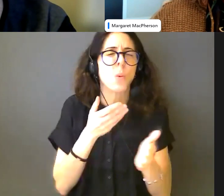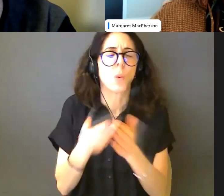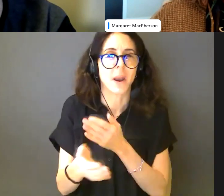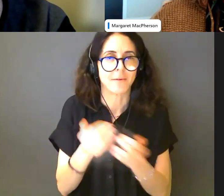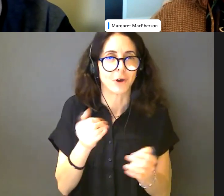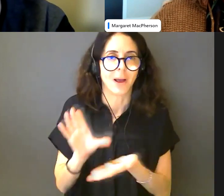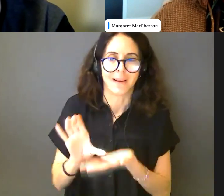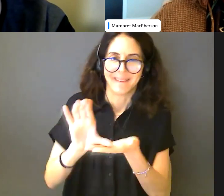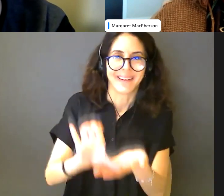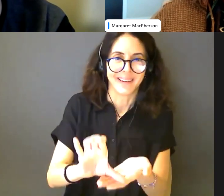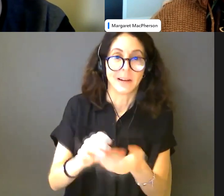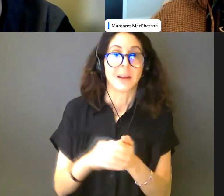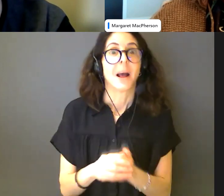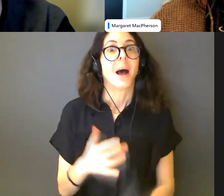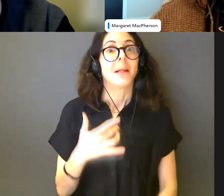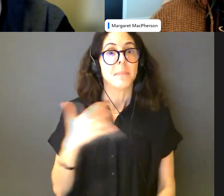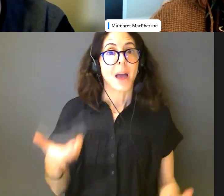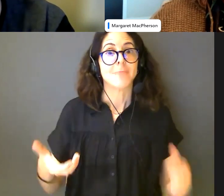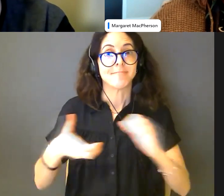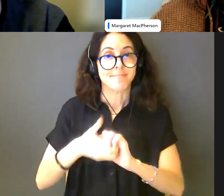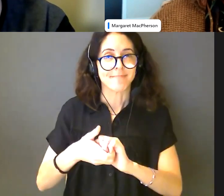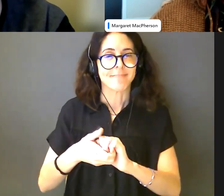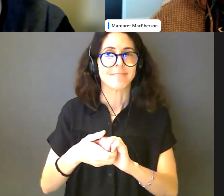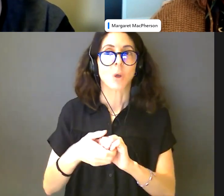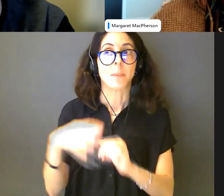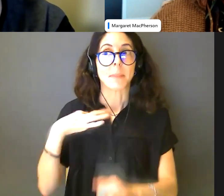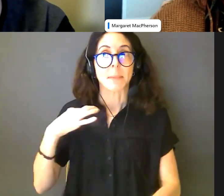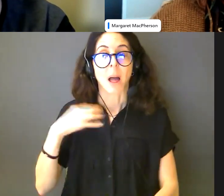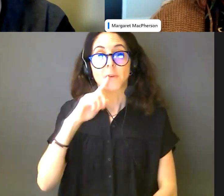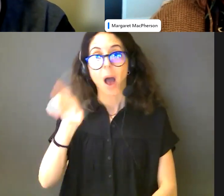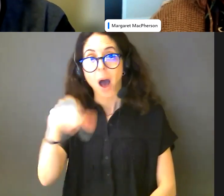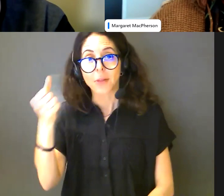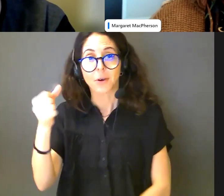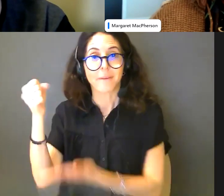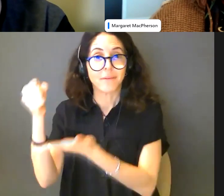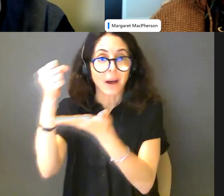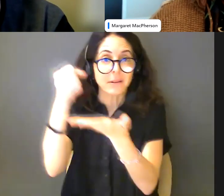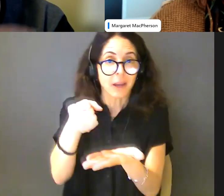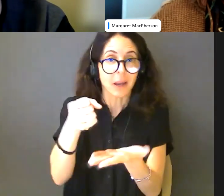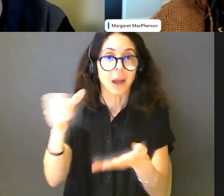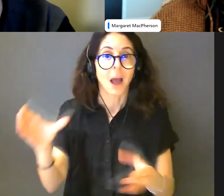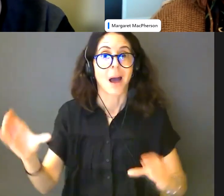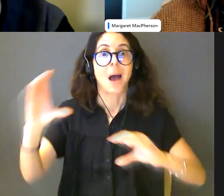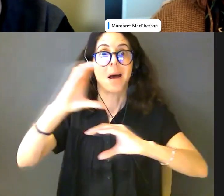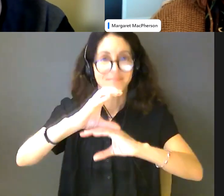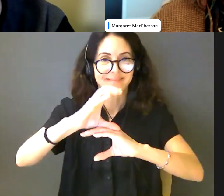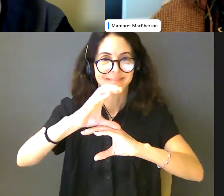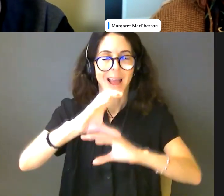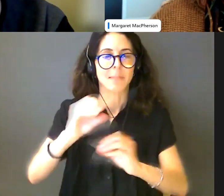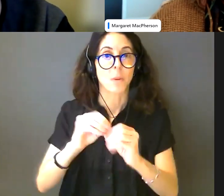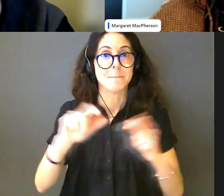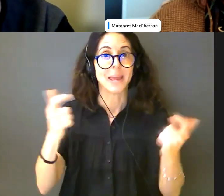often they work with other funding opportunities in the community and combine it and have even a bigger effect.